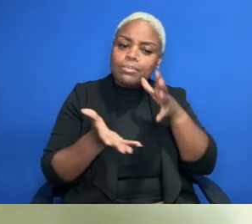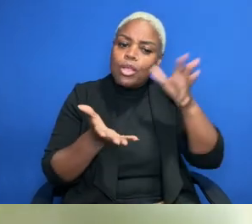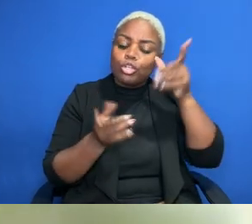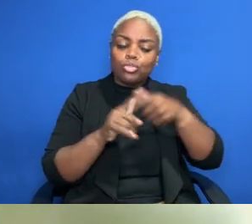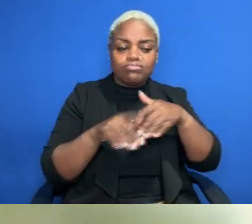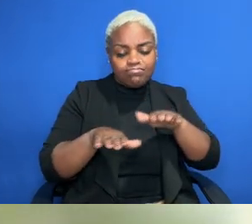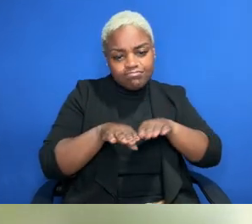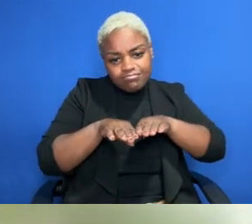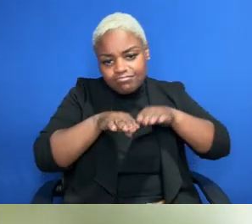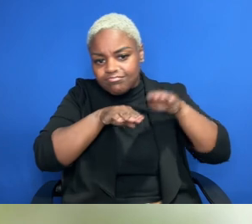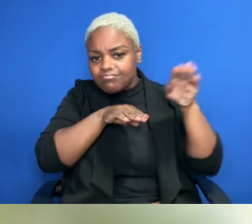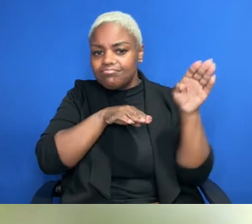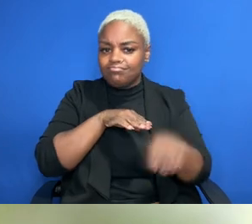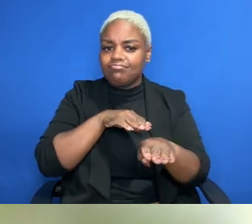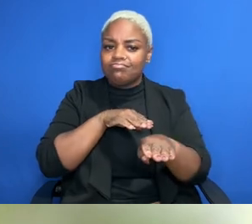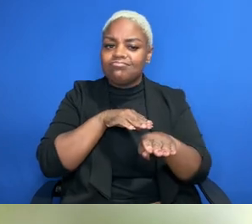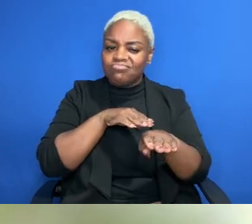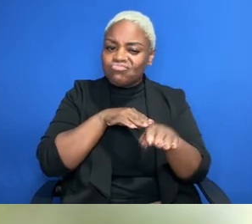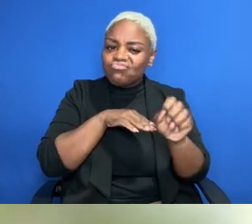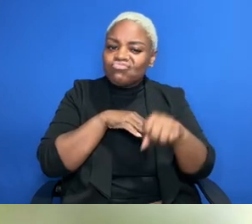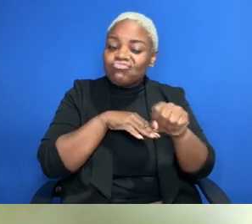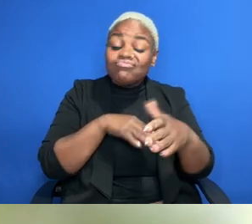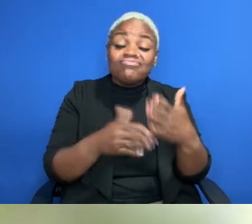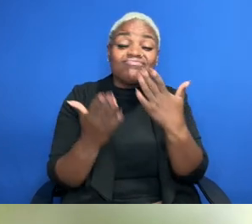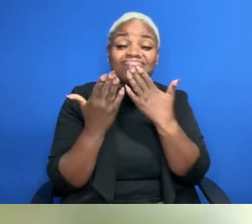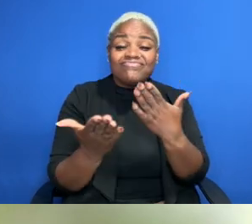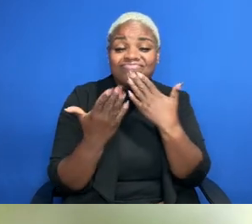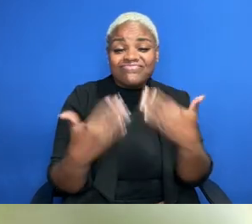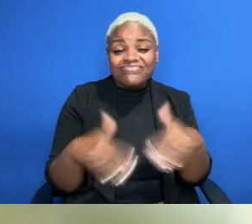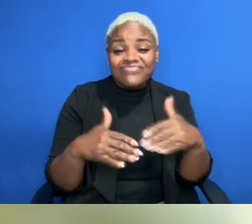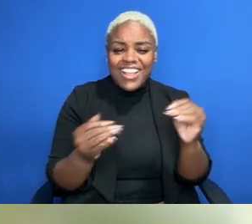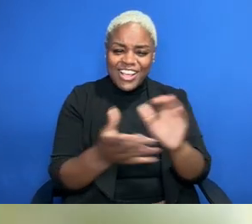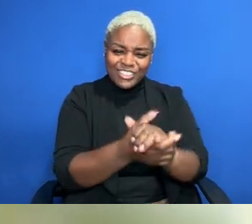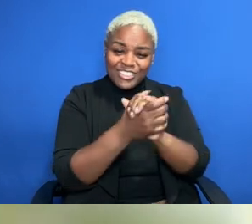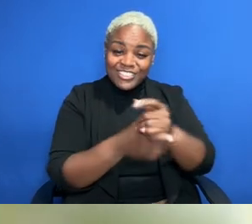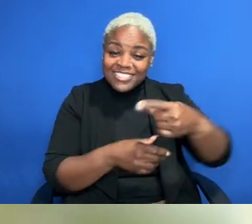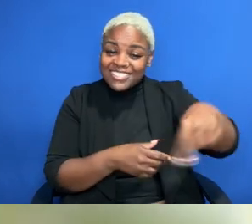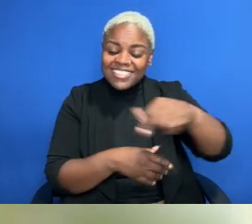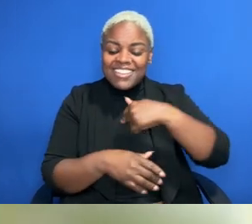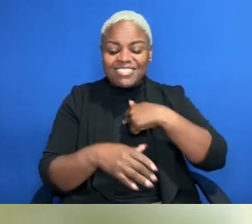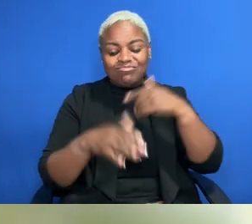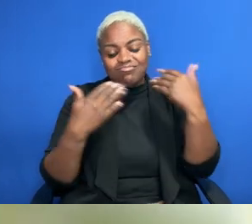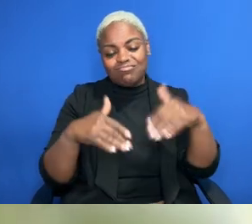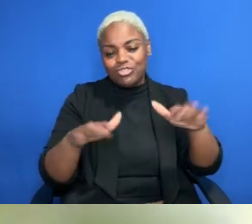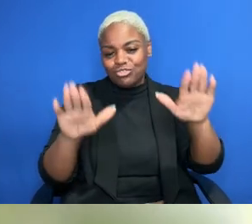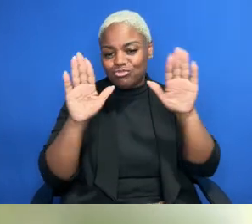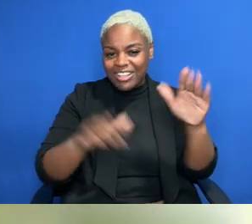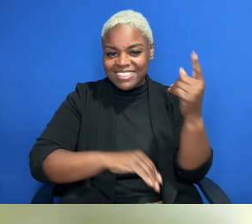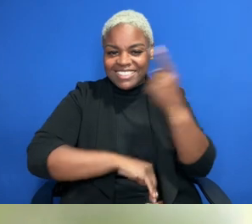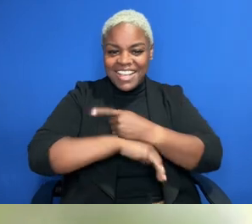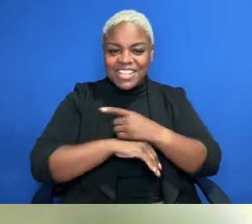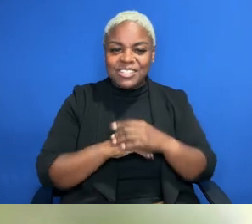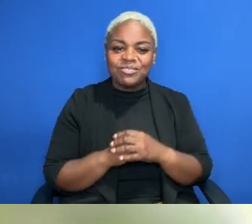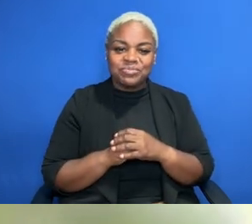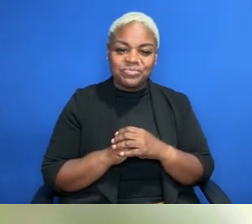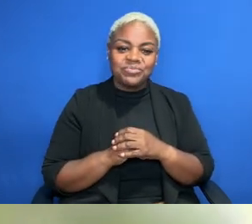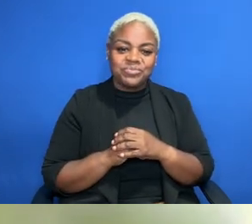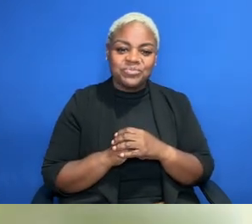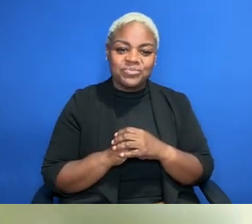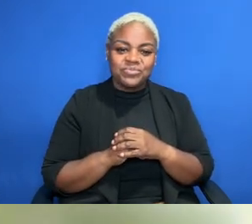it. So I encourage parents to step forward. So thank you very much, and congratulations, everyone. It was a great